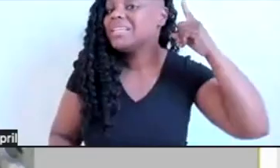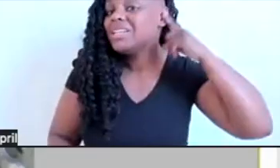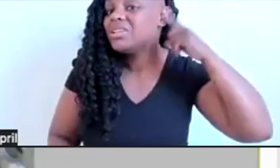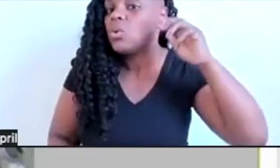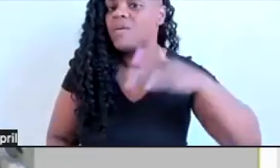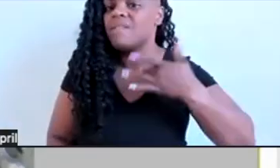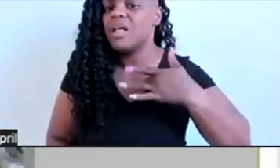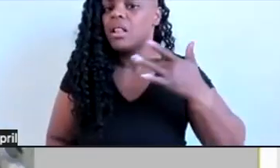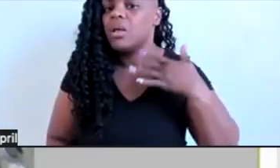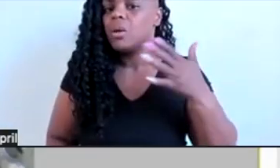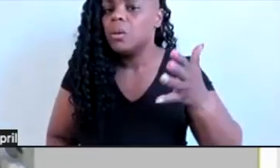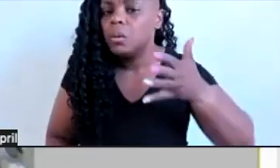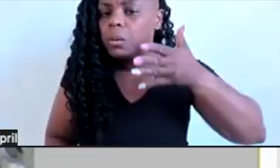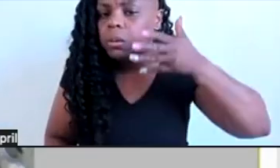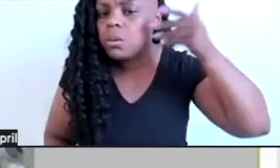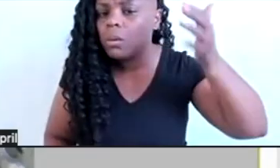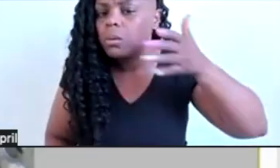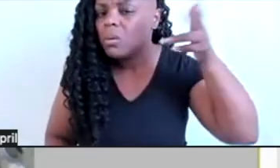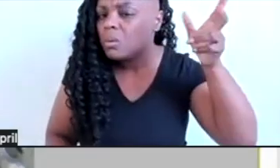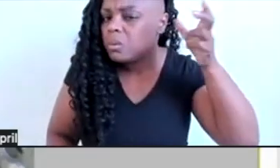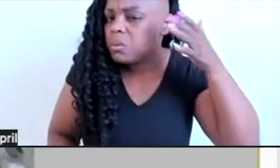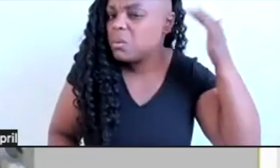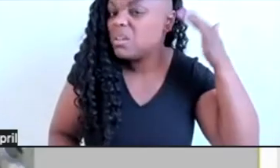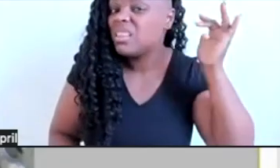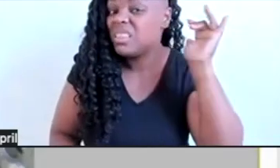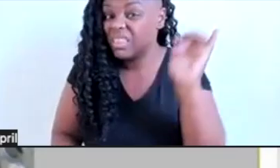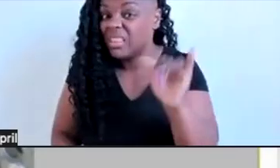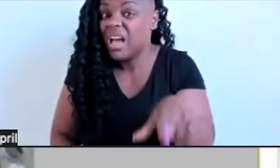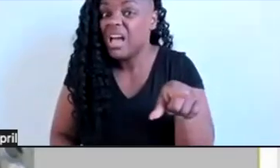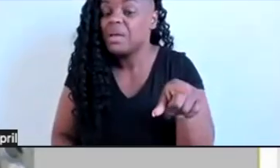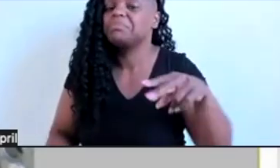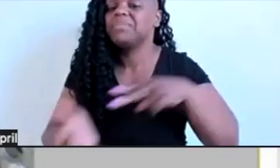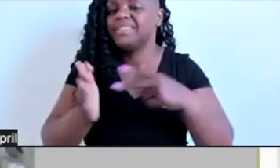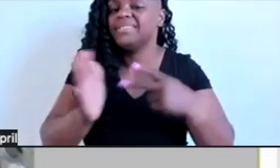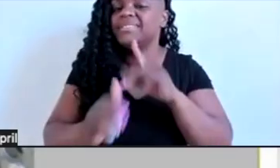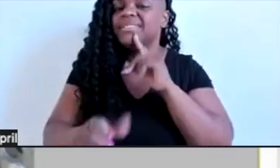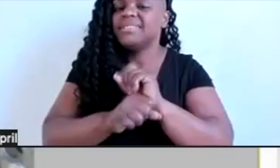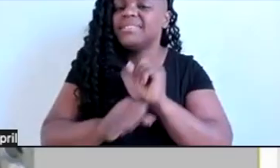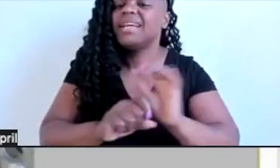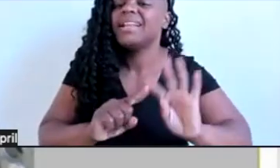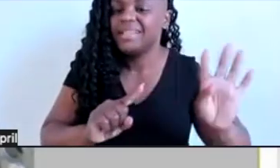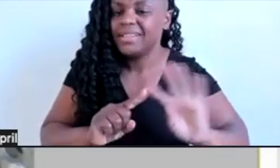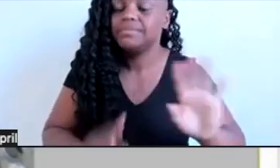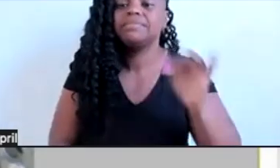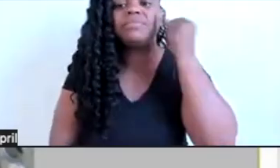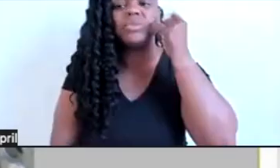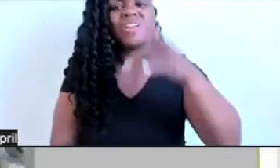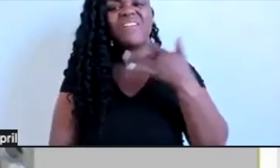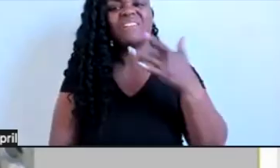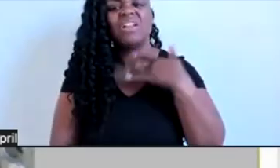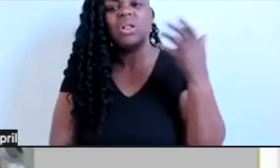gas escaping from a cracked pipe. It sounds like this.